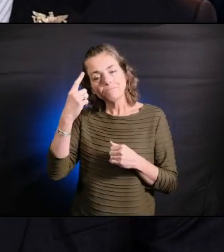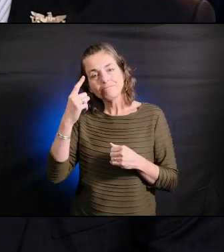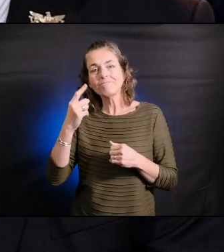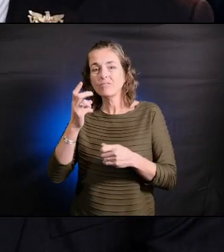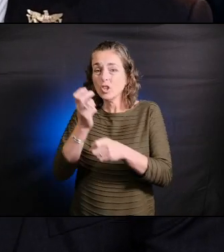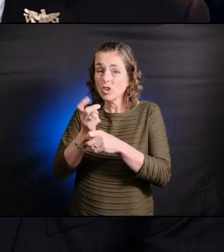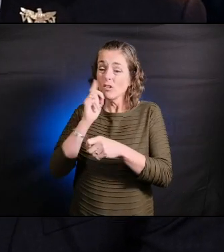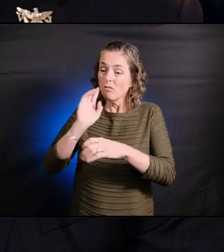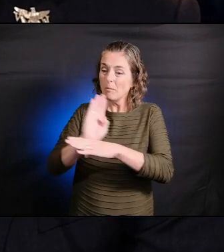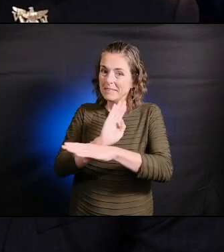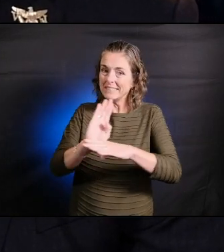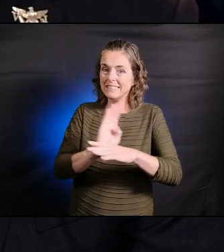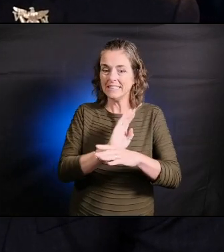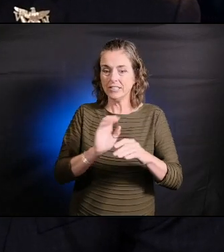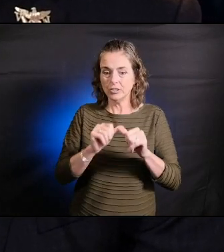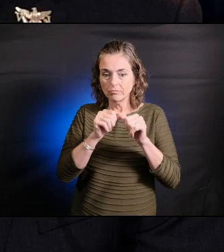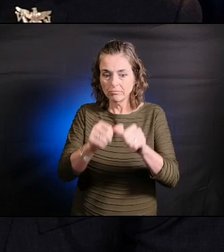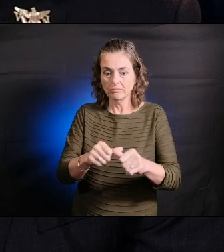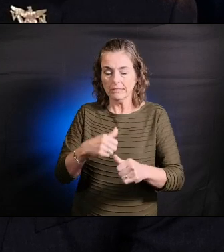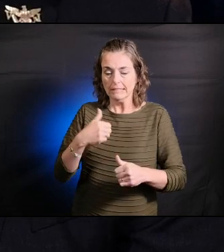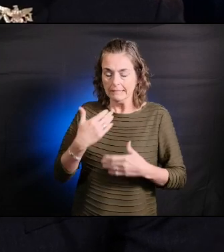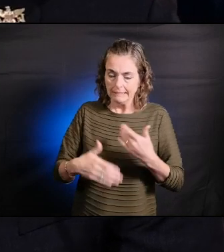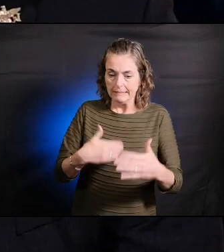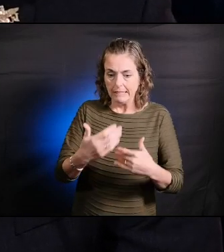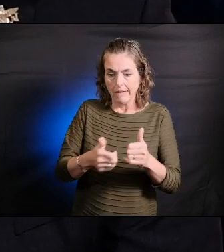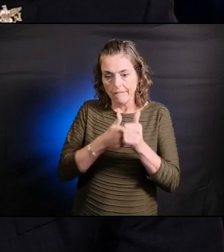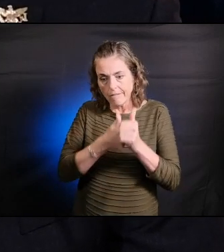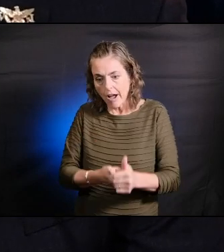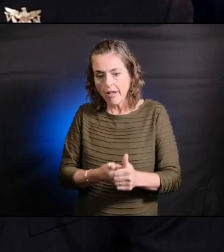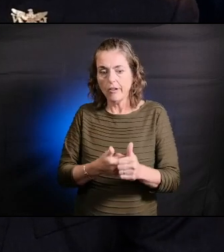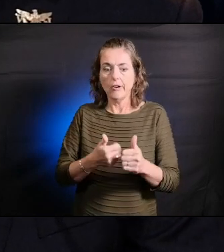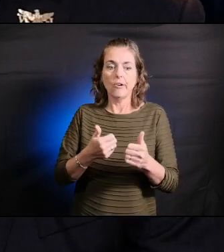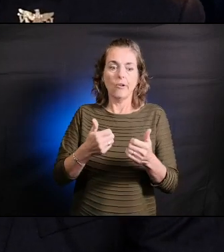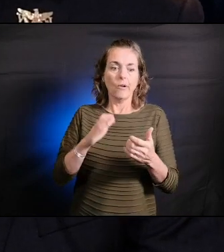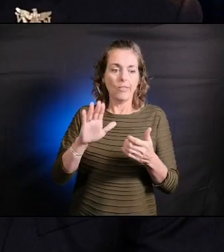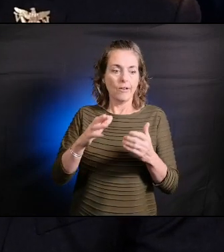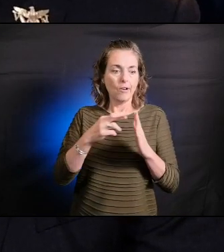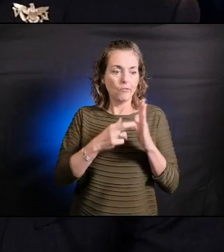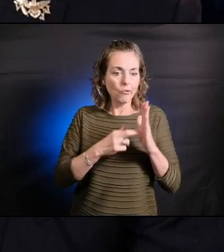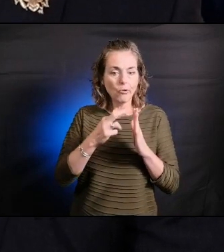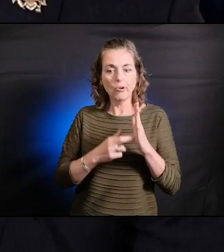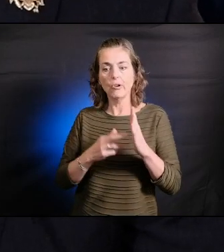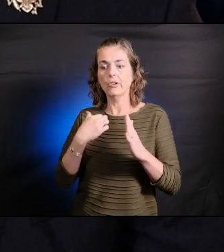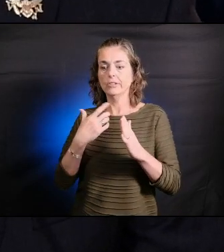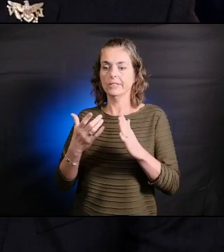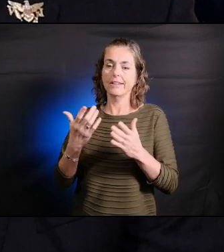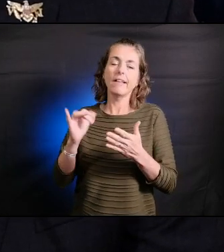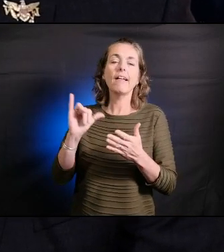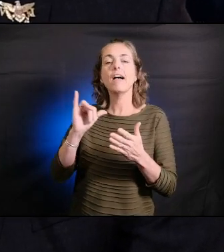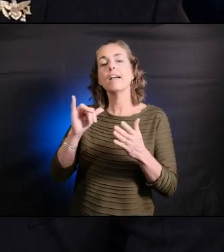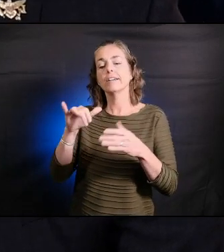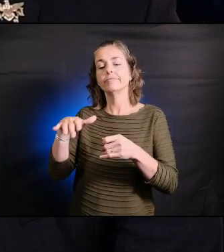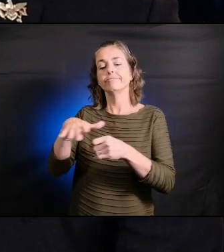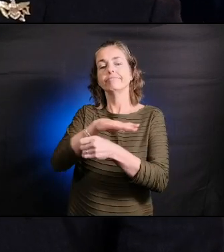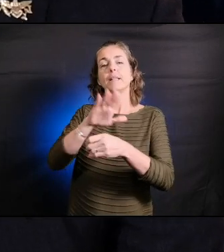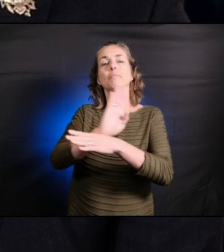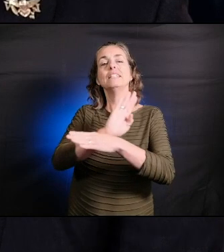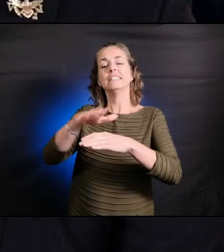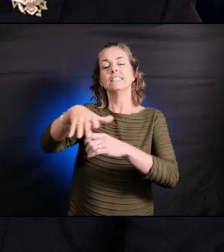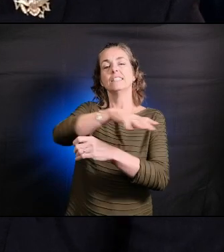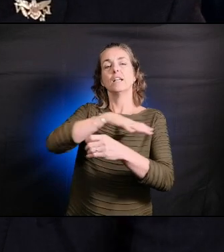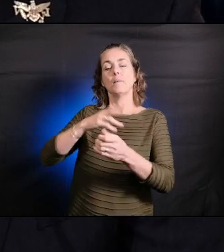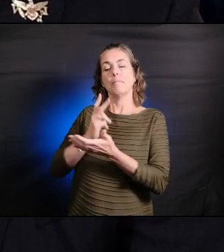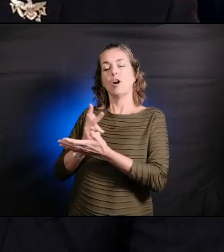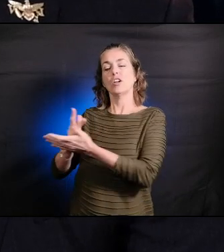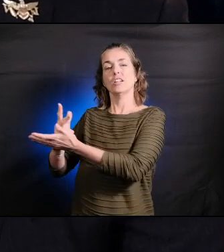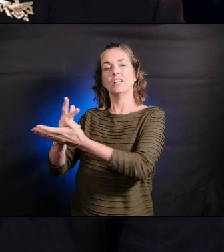for businesses to maintain some of the restrictions in their parking lots and their surrounding areas. So we're asking you, the public, to